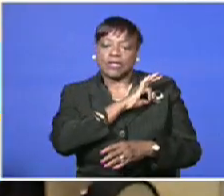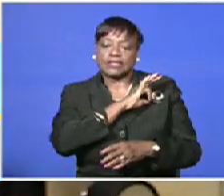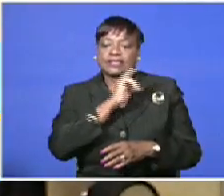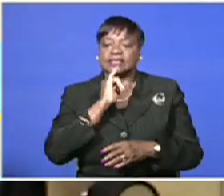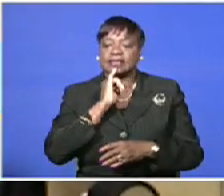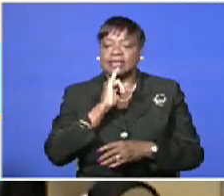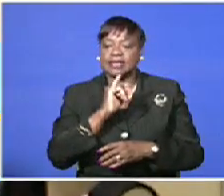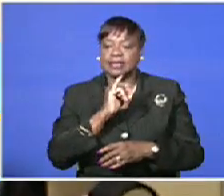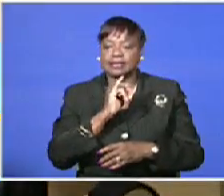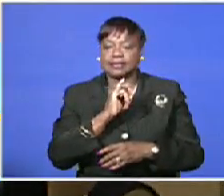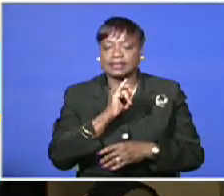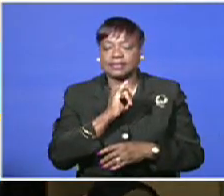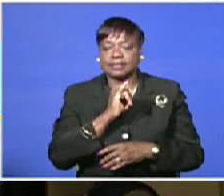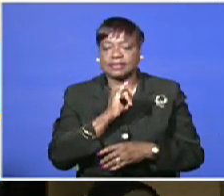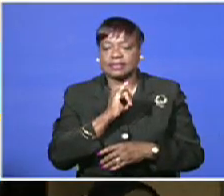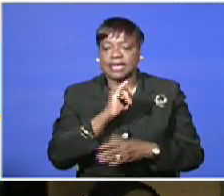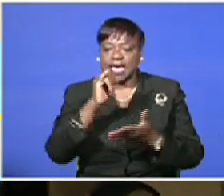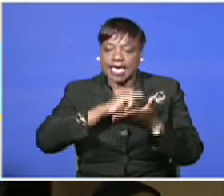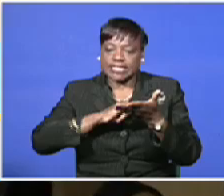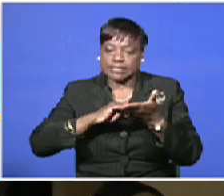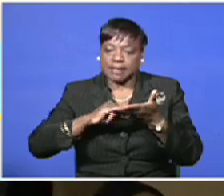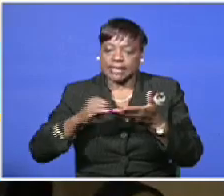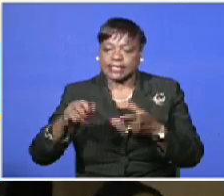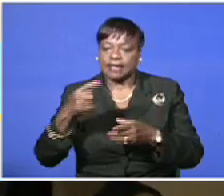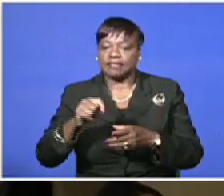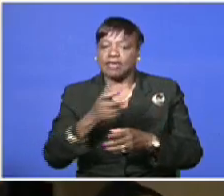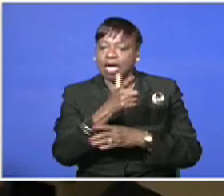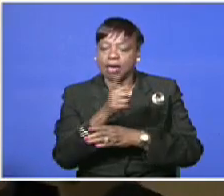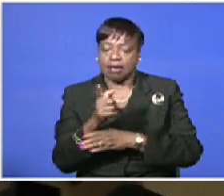is inspecting the firearm.